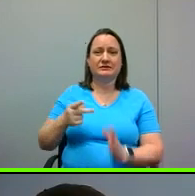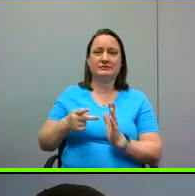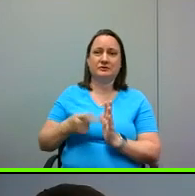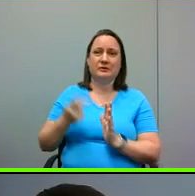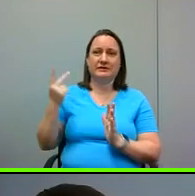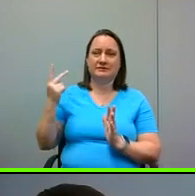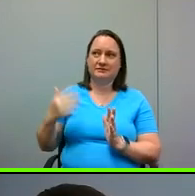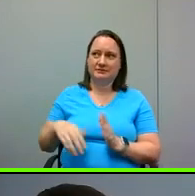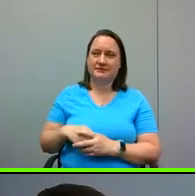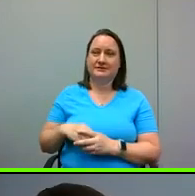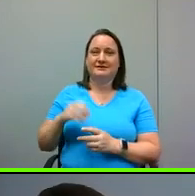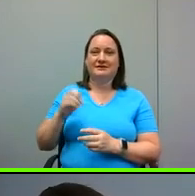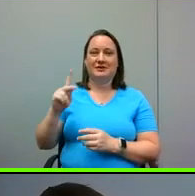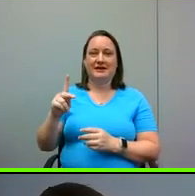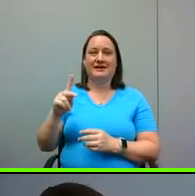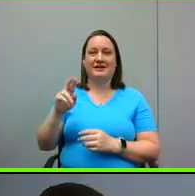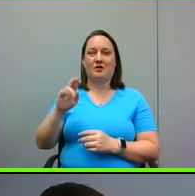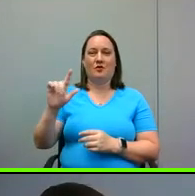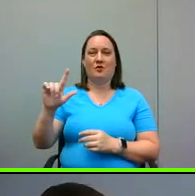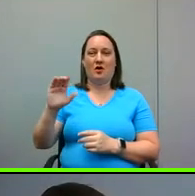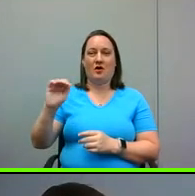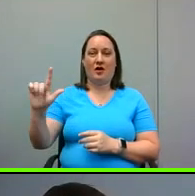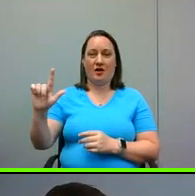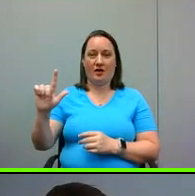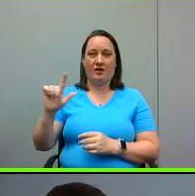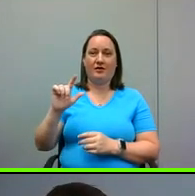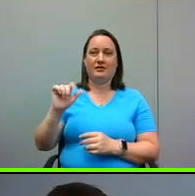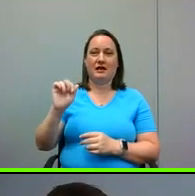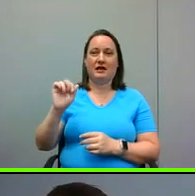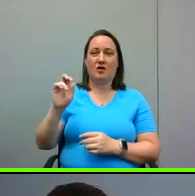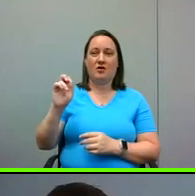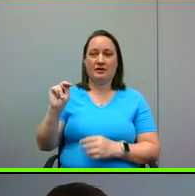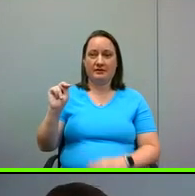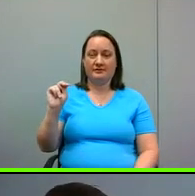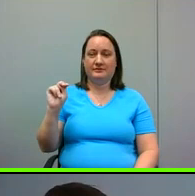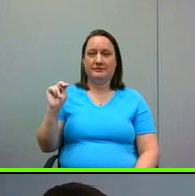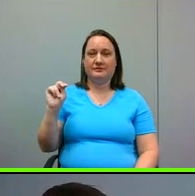we'll do the roll call. Aaron Bassard,